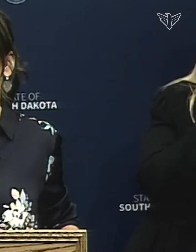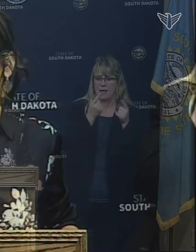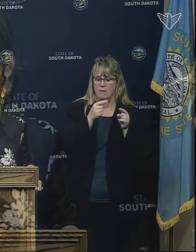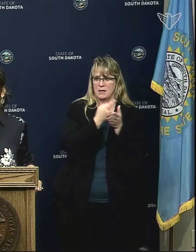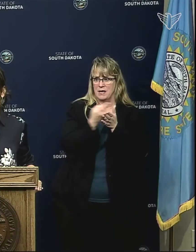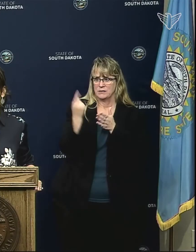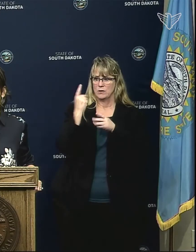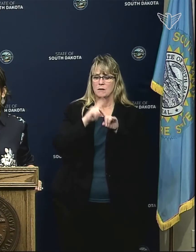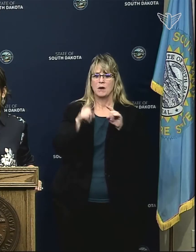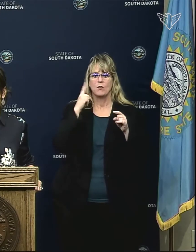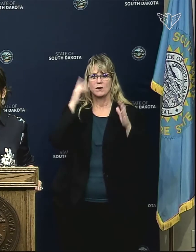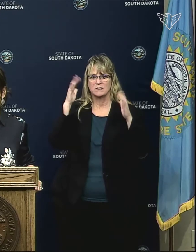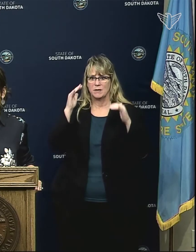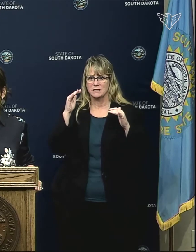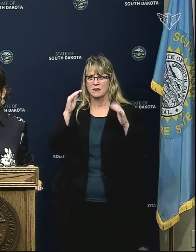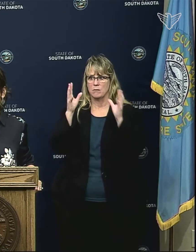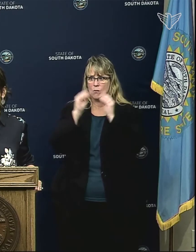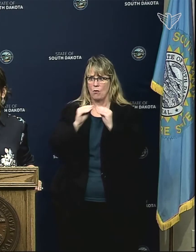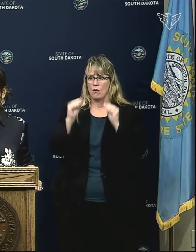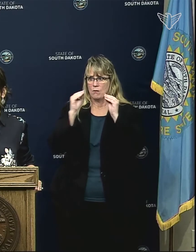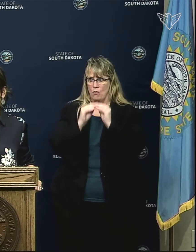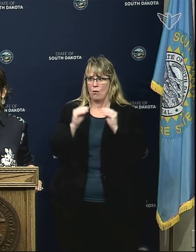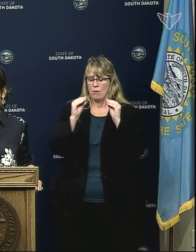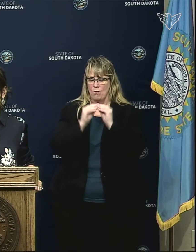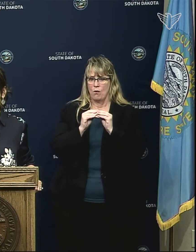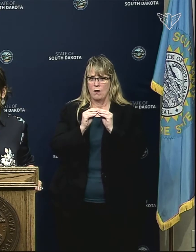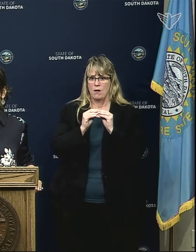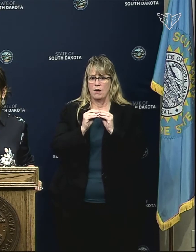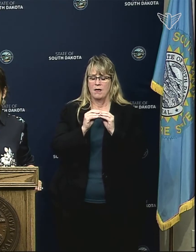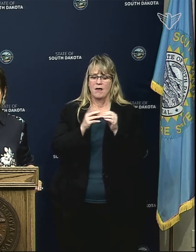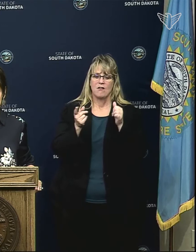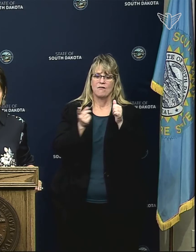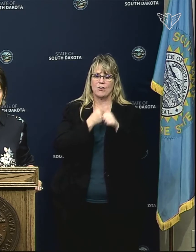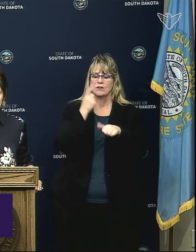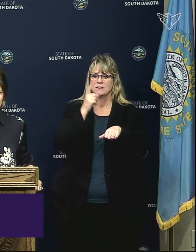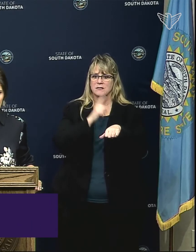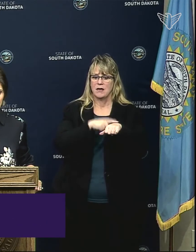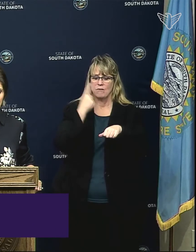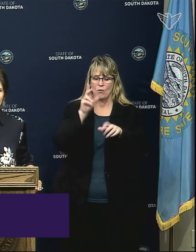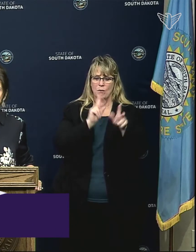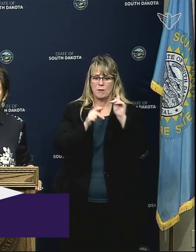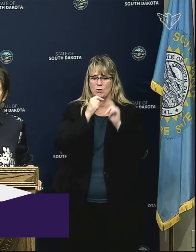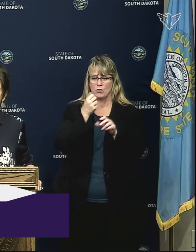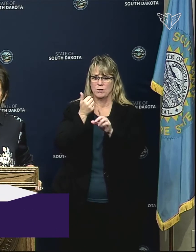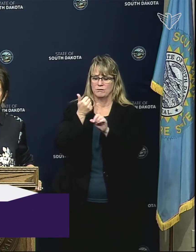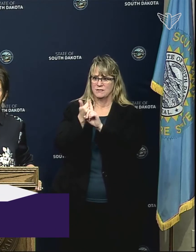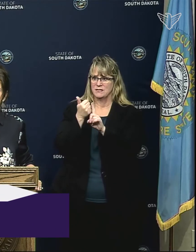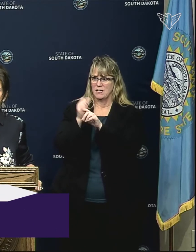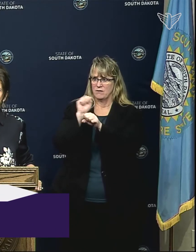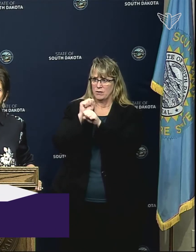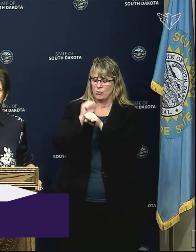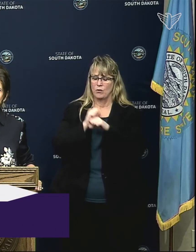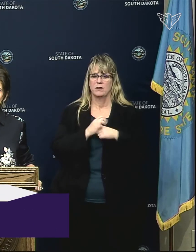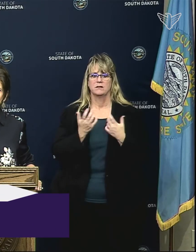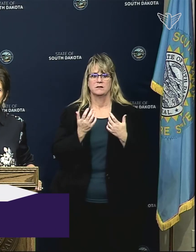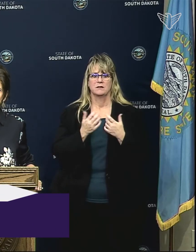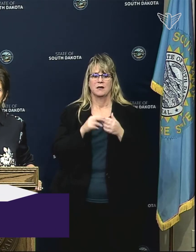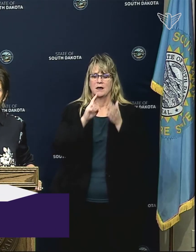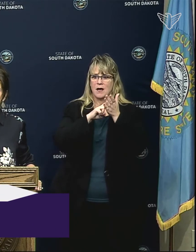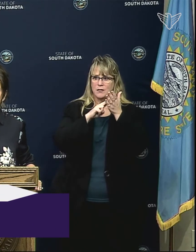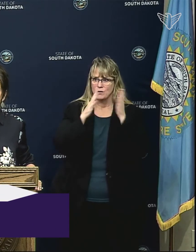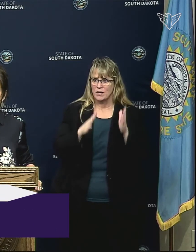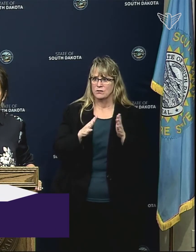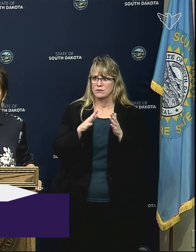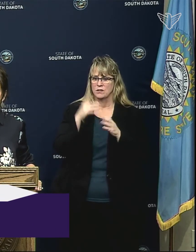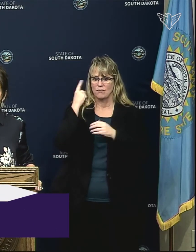back up. The fact that this is the first time that those that are self-employed, that are contract workers, gig employees, those